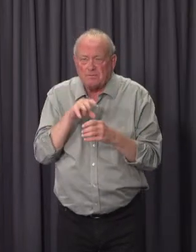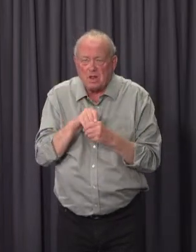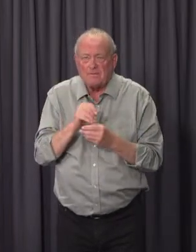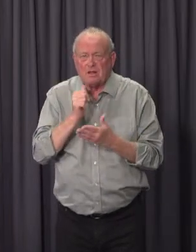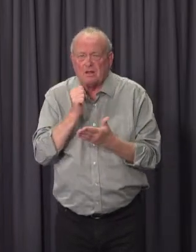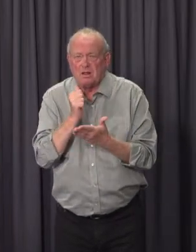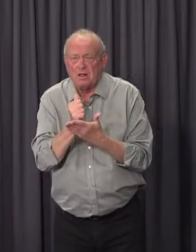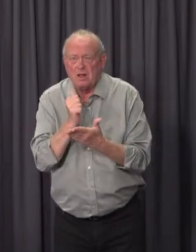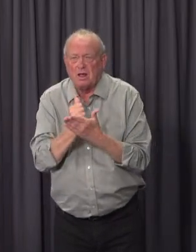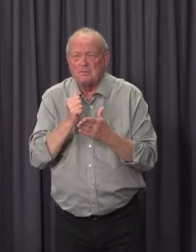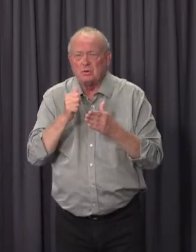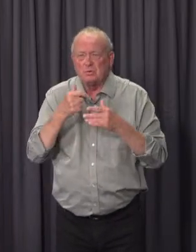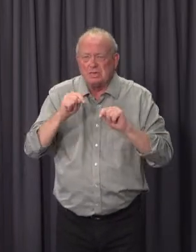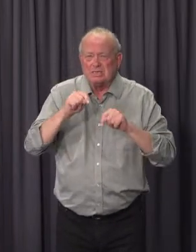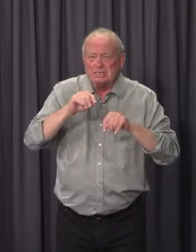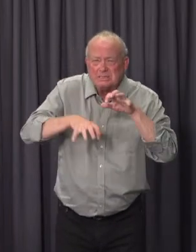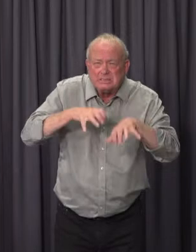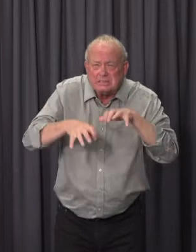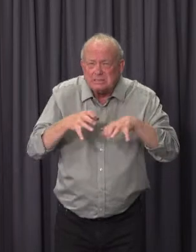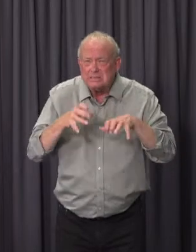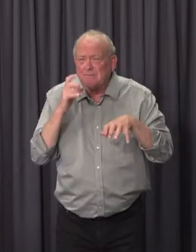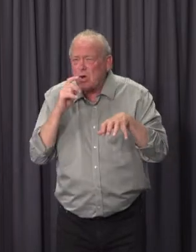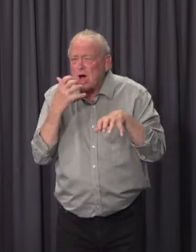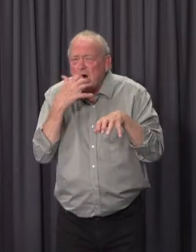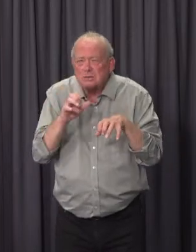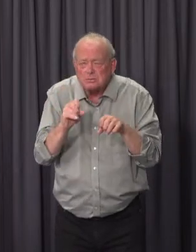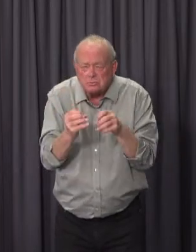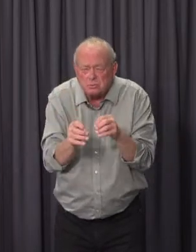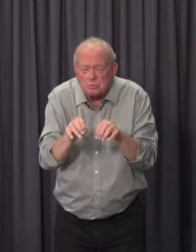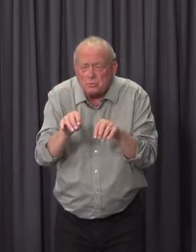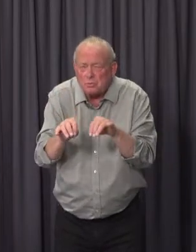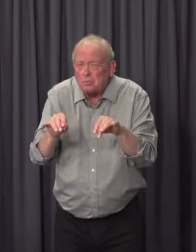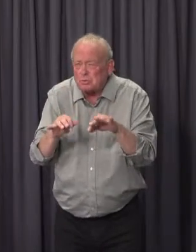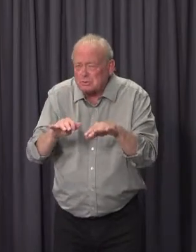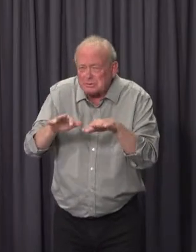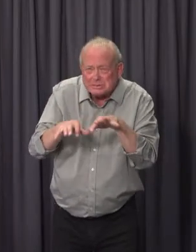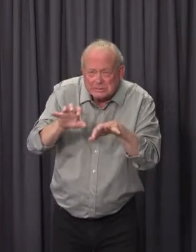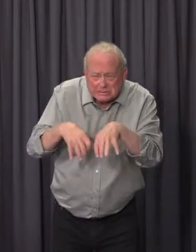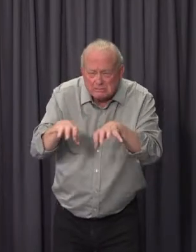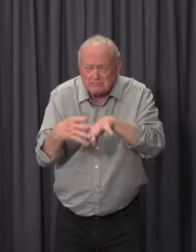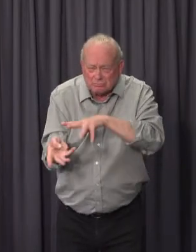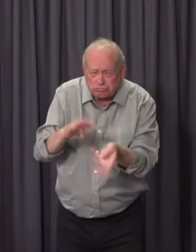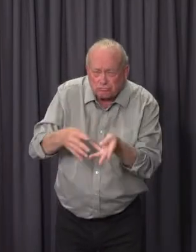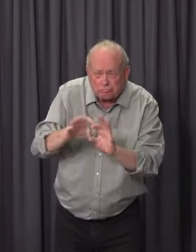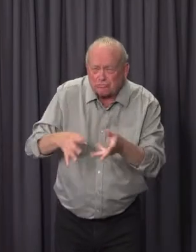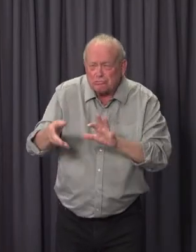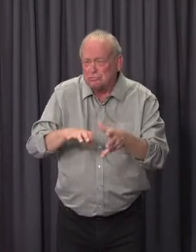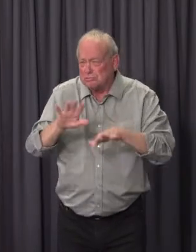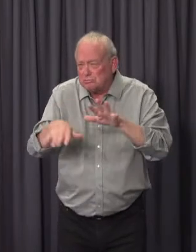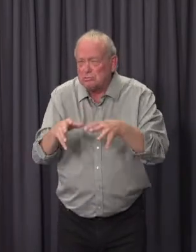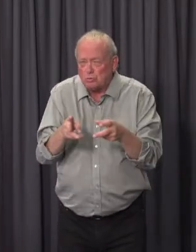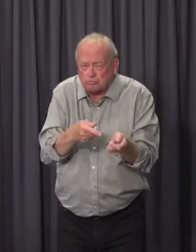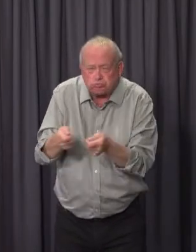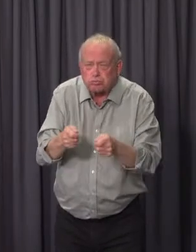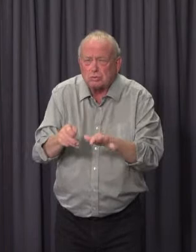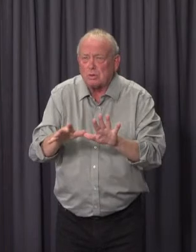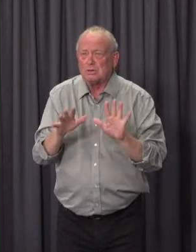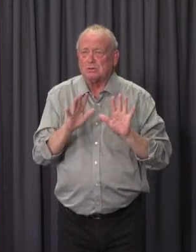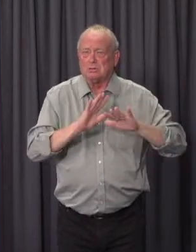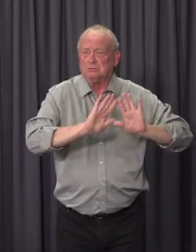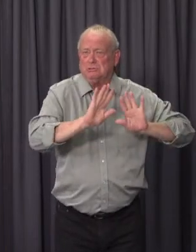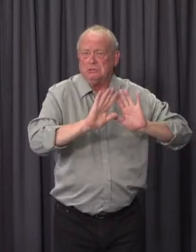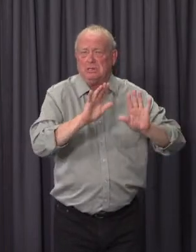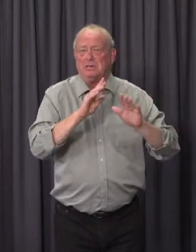going through and looking for hot spots and help the work of actually bringing this fire along in extinguishing parts of the fire